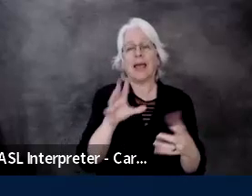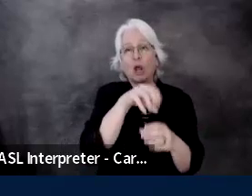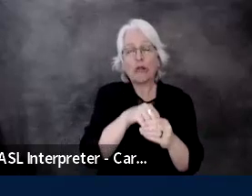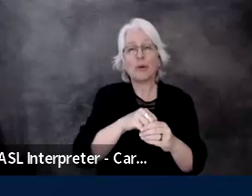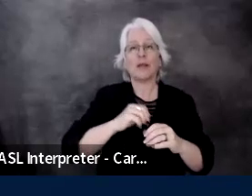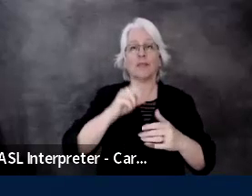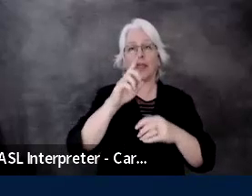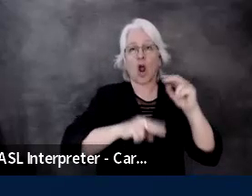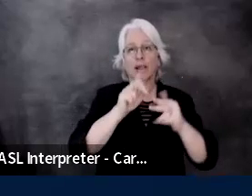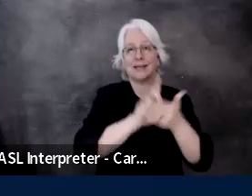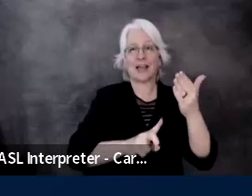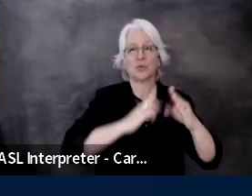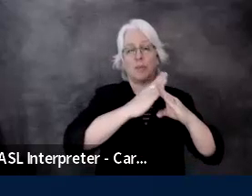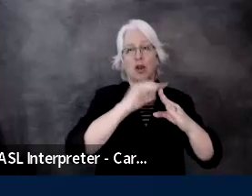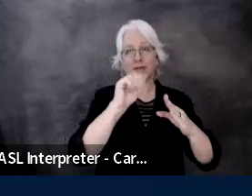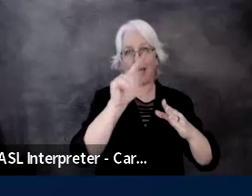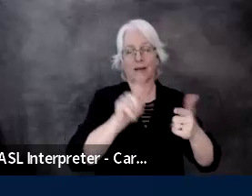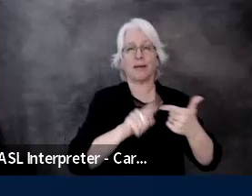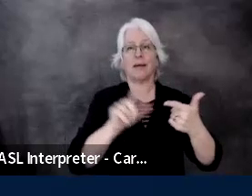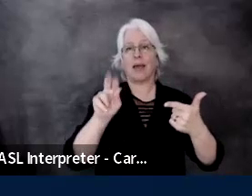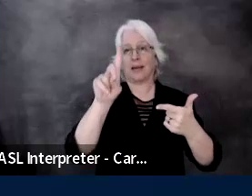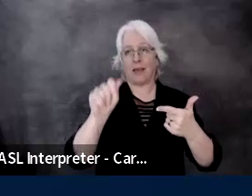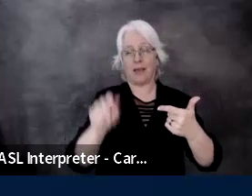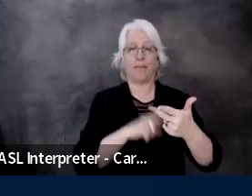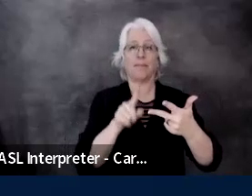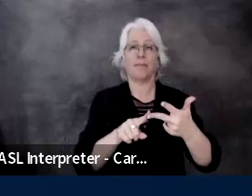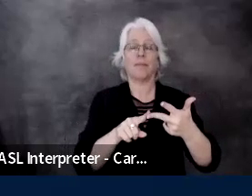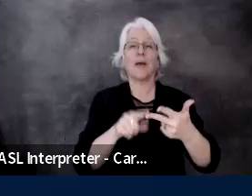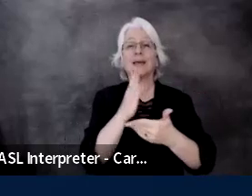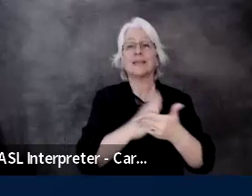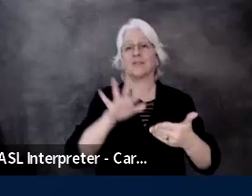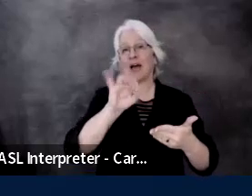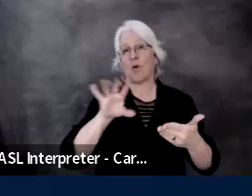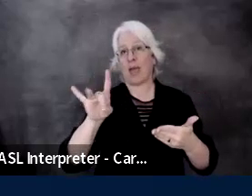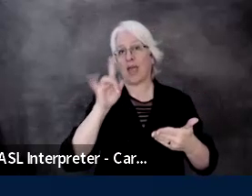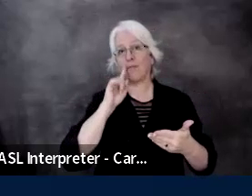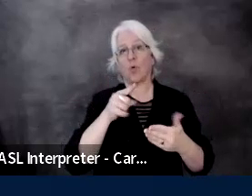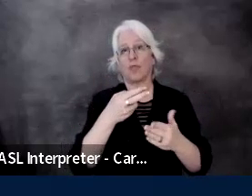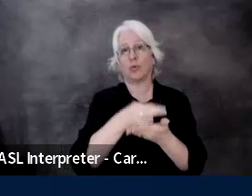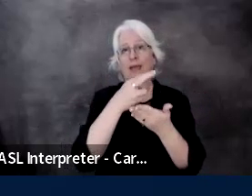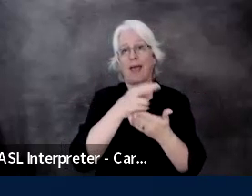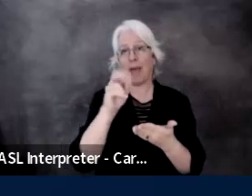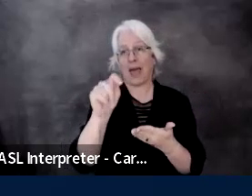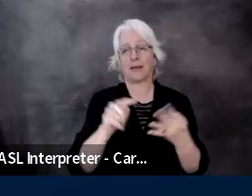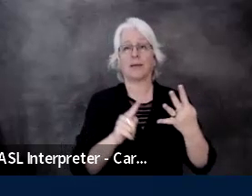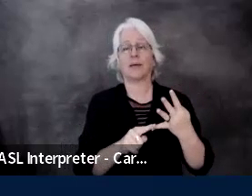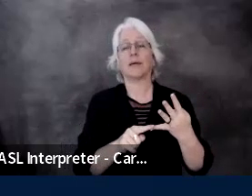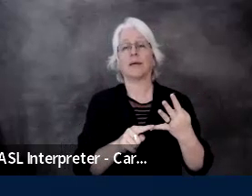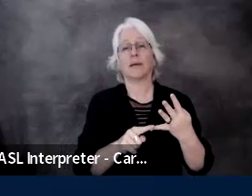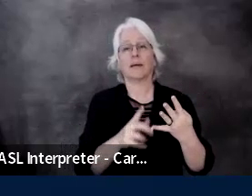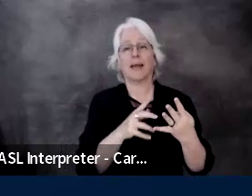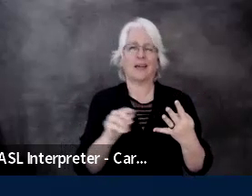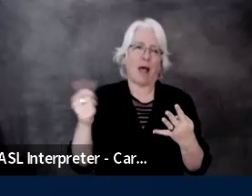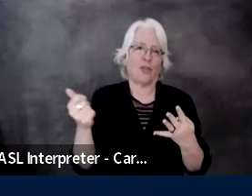Barriers Act, the Americans with Disabilities Act, Section 508 of the Rehabilitation Act, and